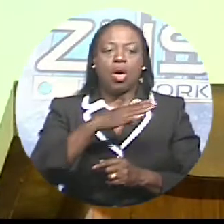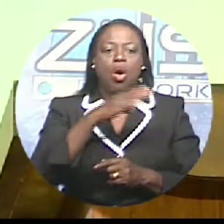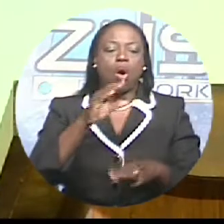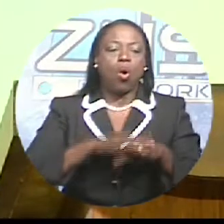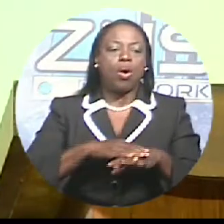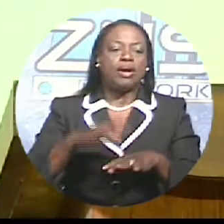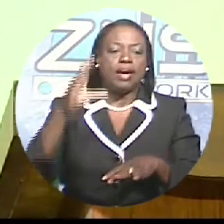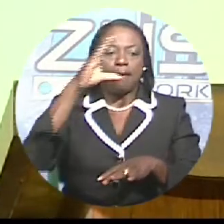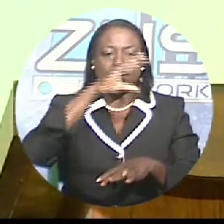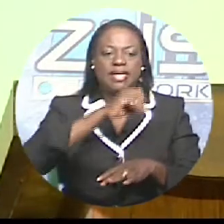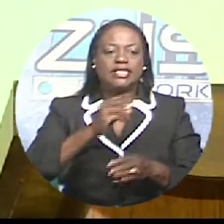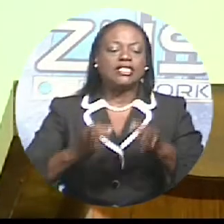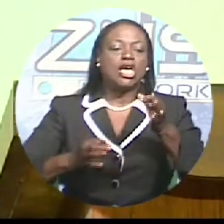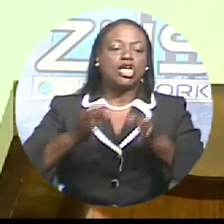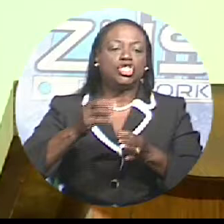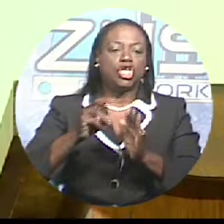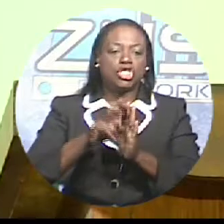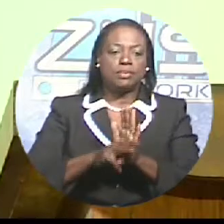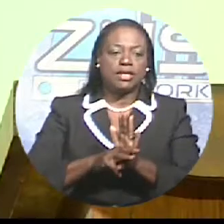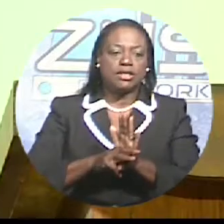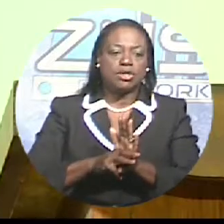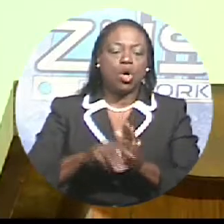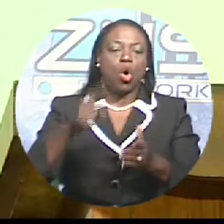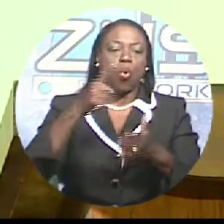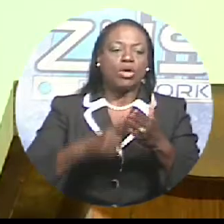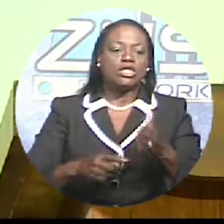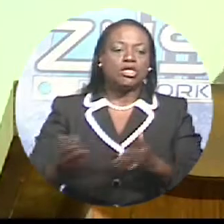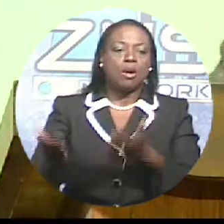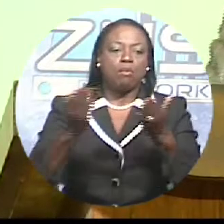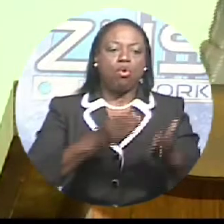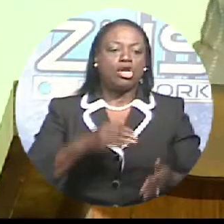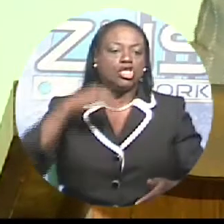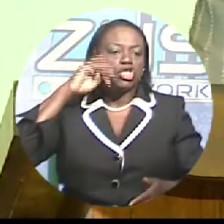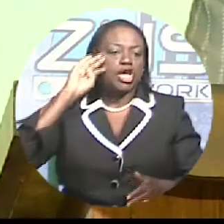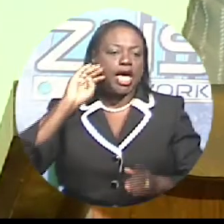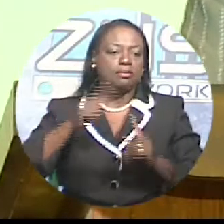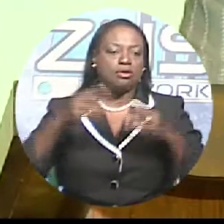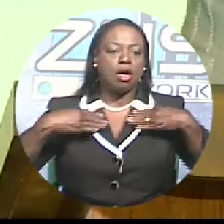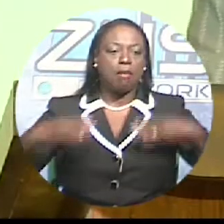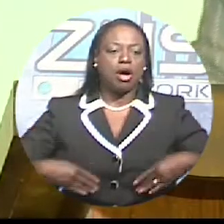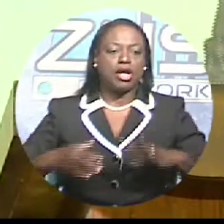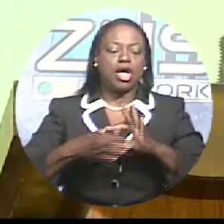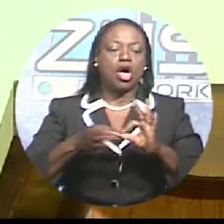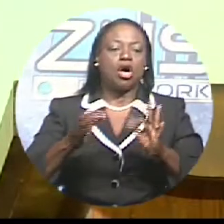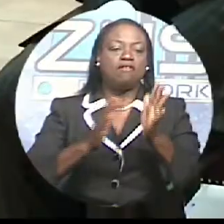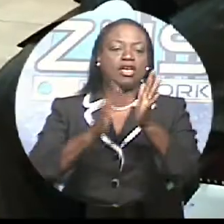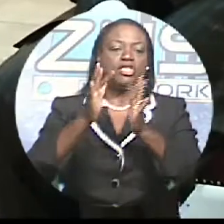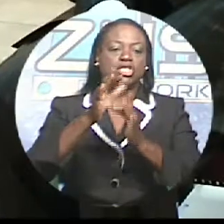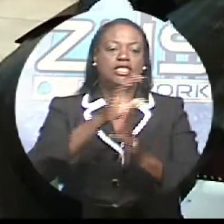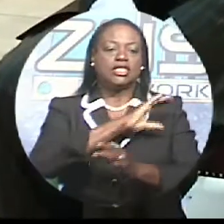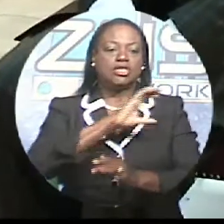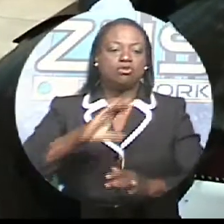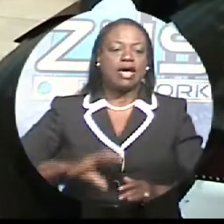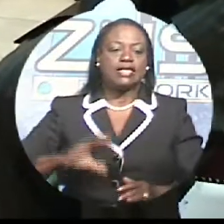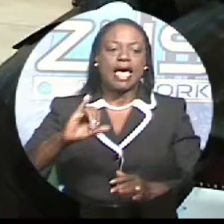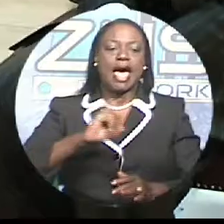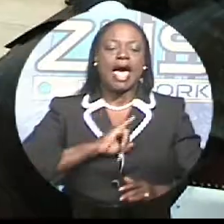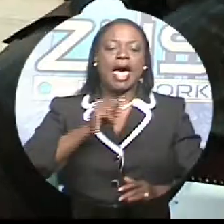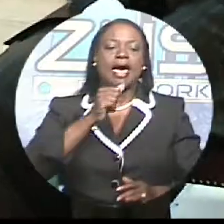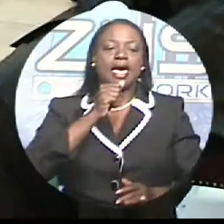has brought disdain to the body of Christ. For this, I am sorry. During his